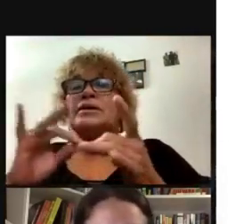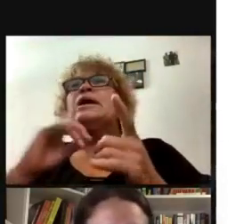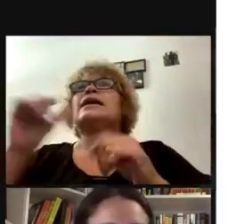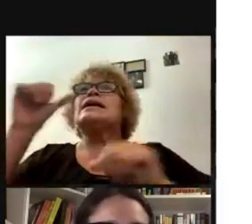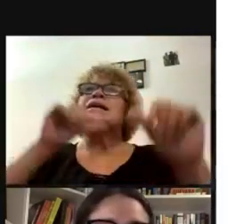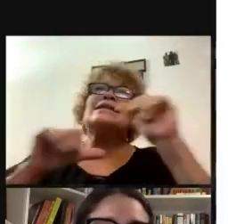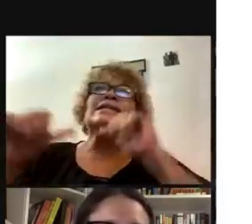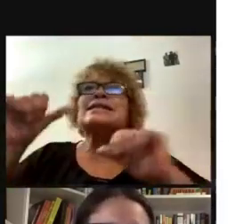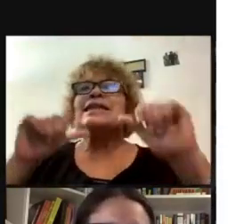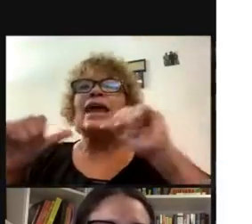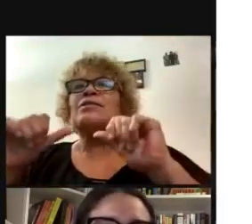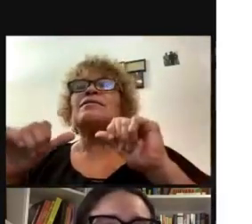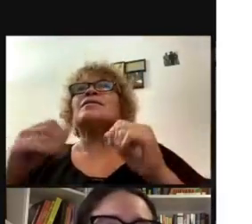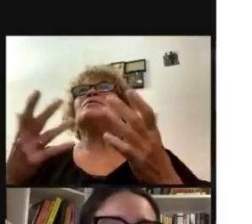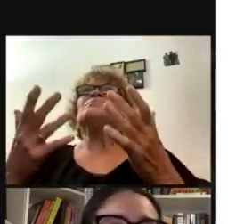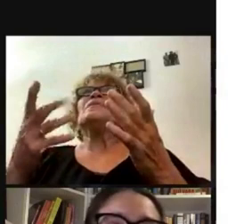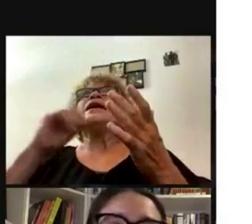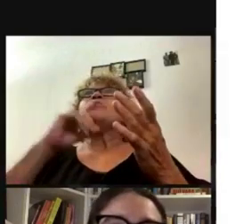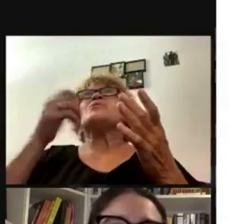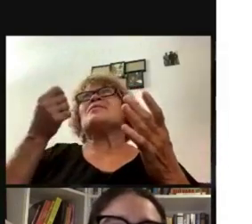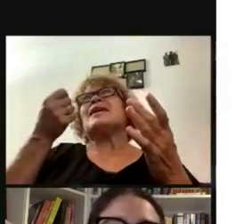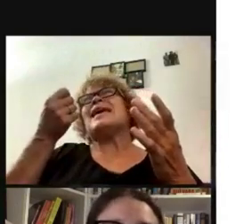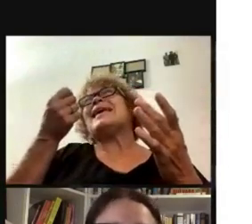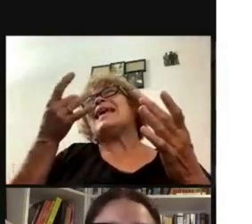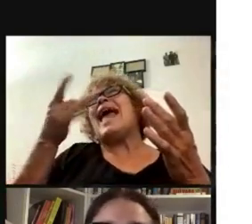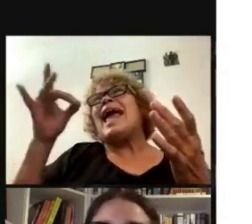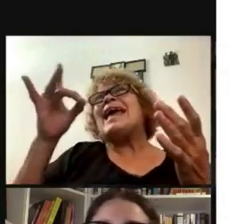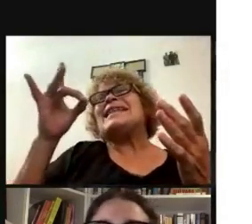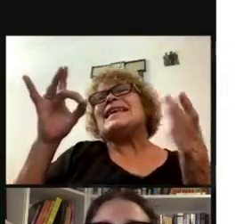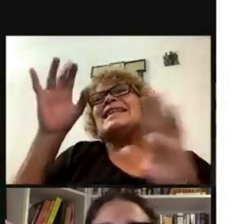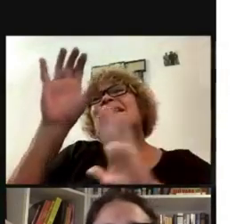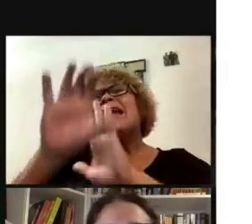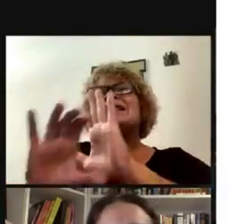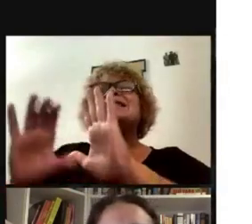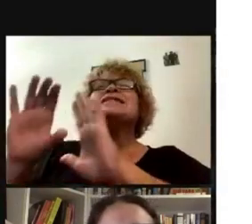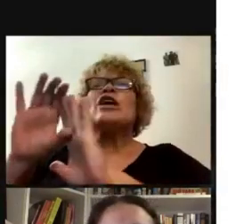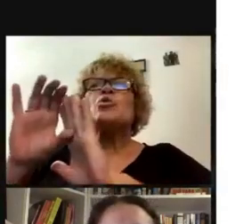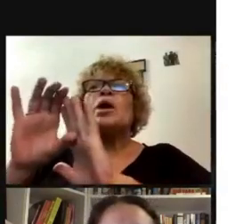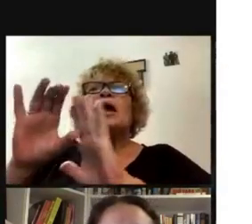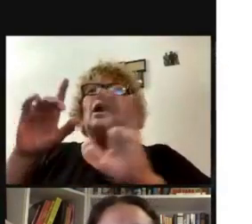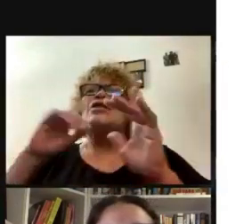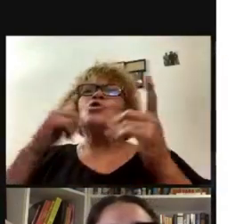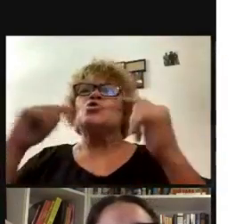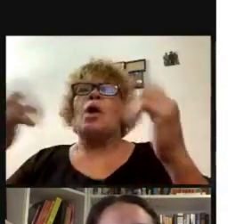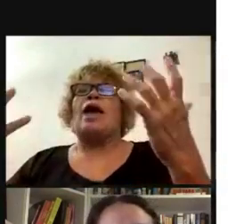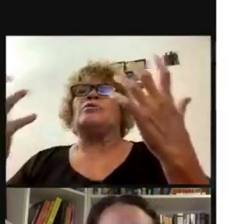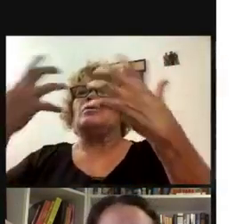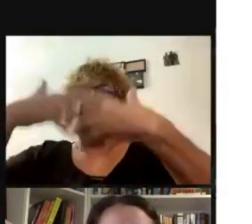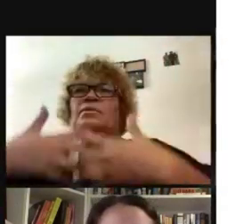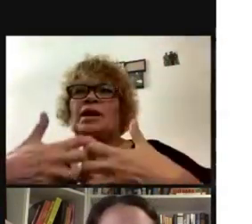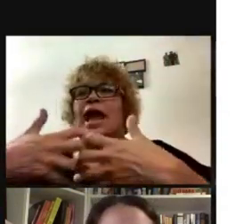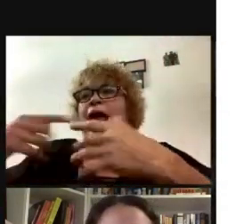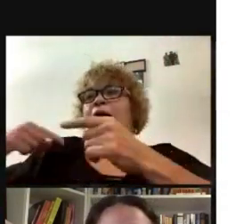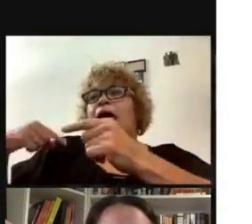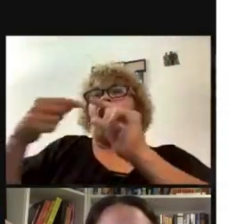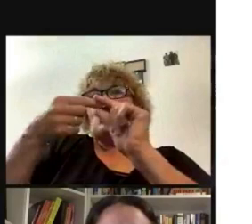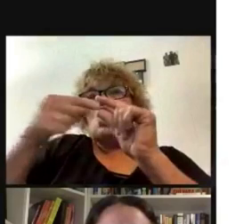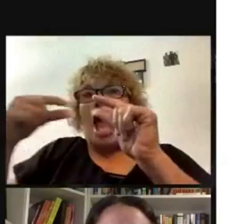better breeding. It was a late 19th century effort to really combine genetic